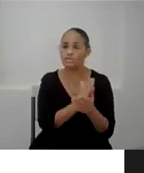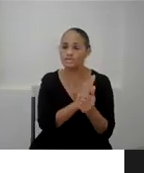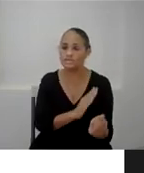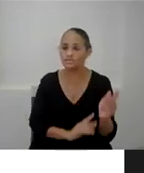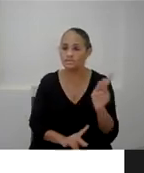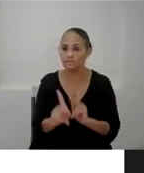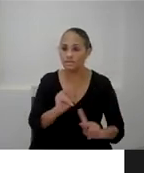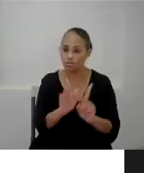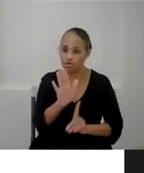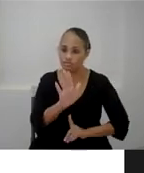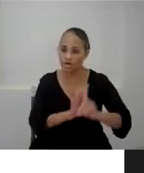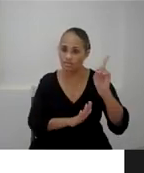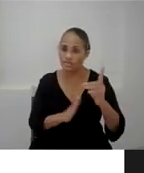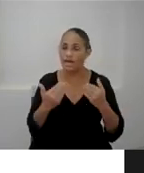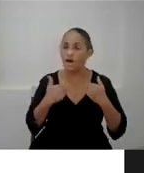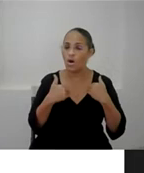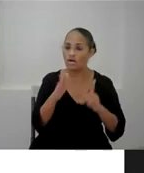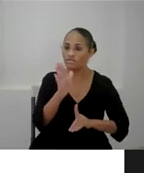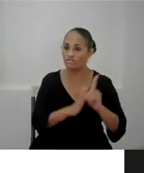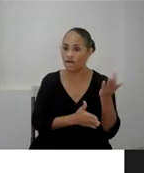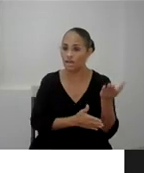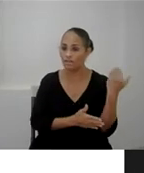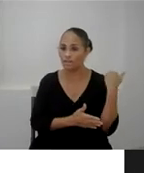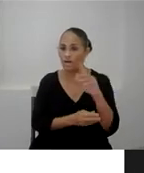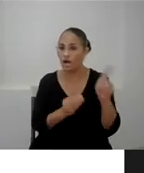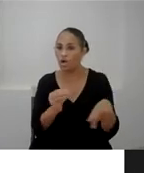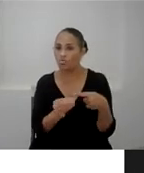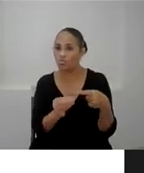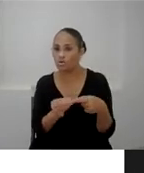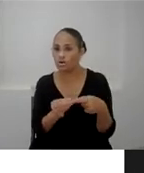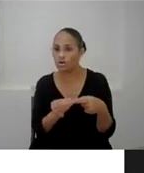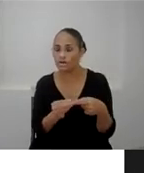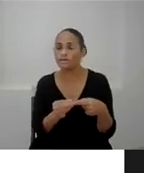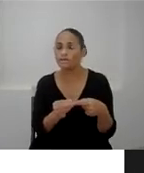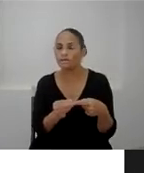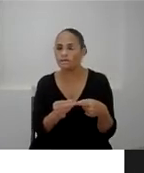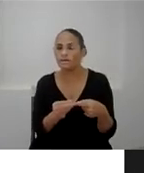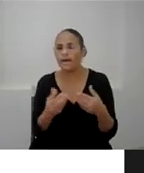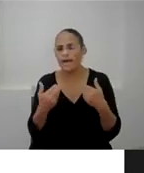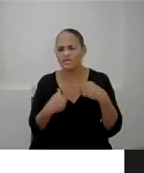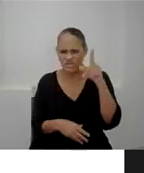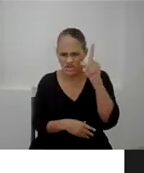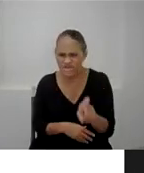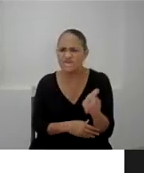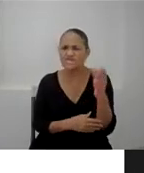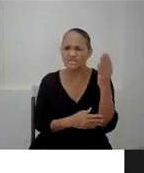are developing, have developed around making their needs known, moving out to how the service supports